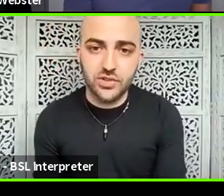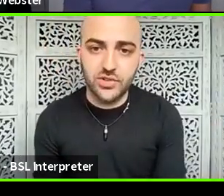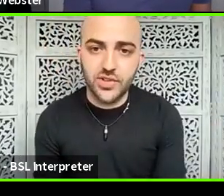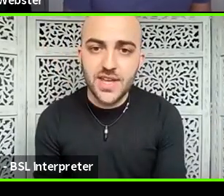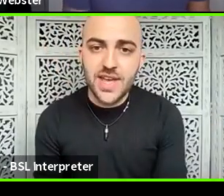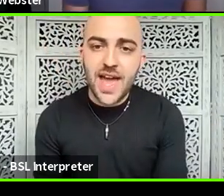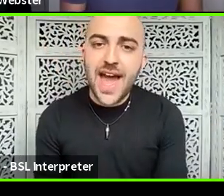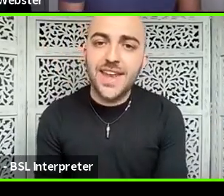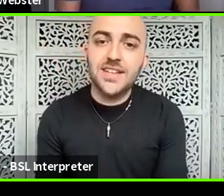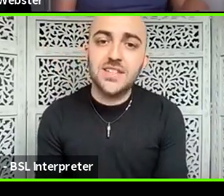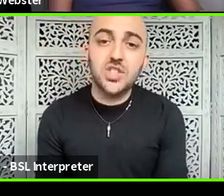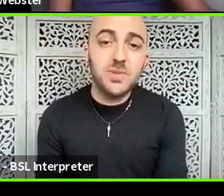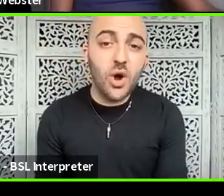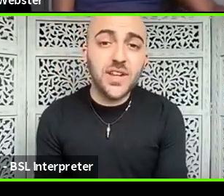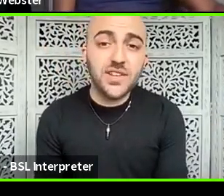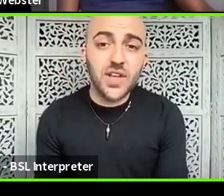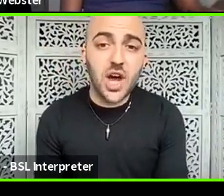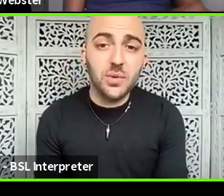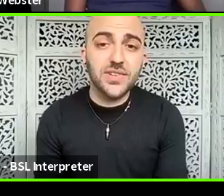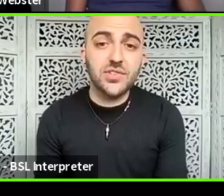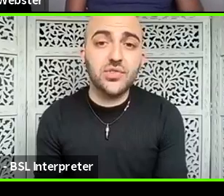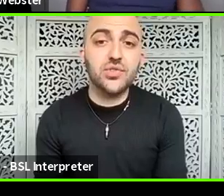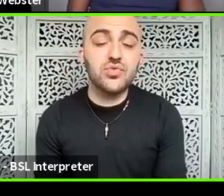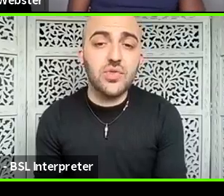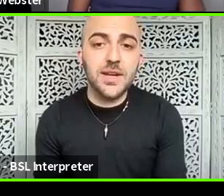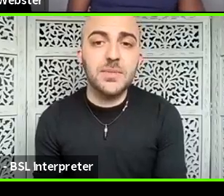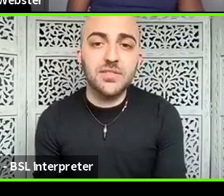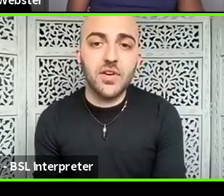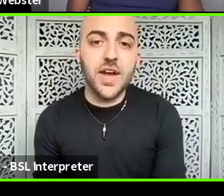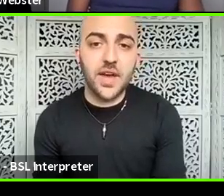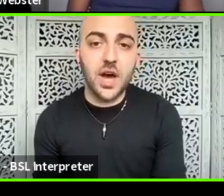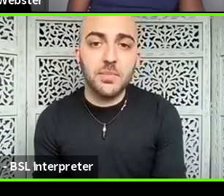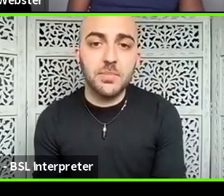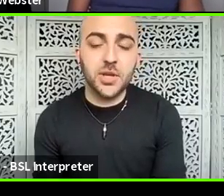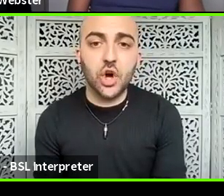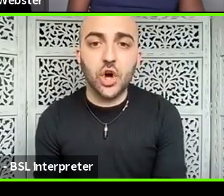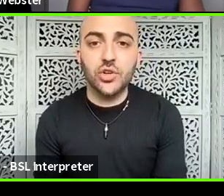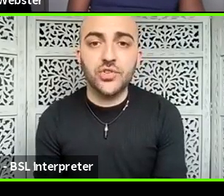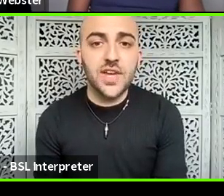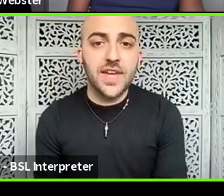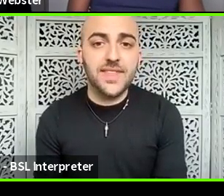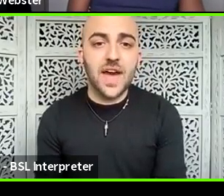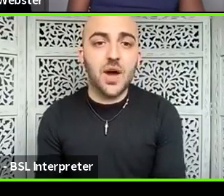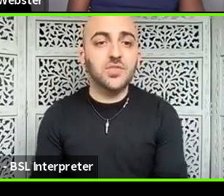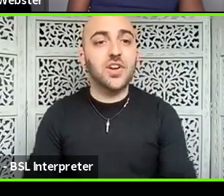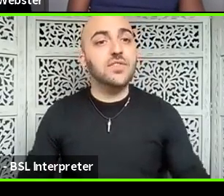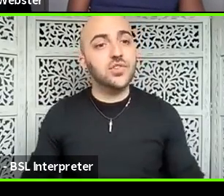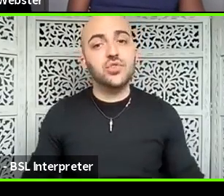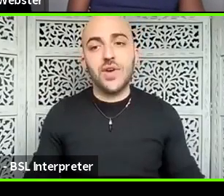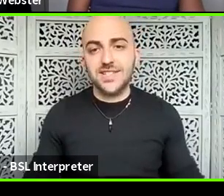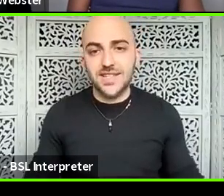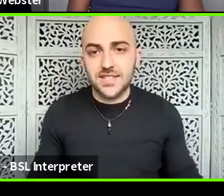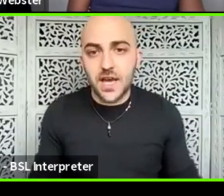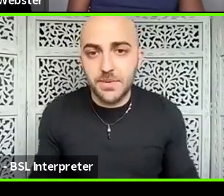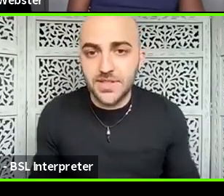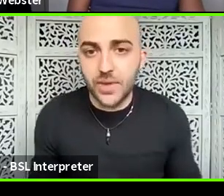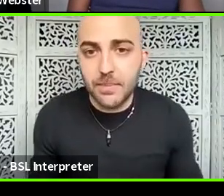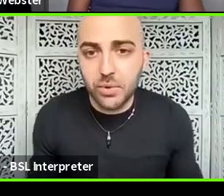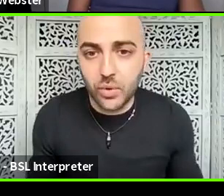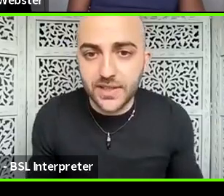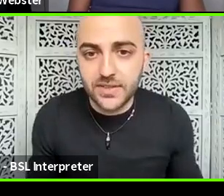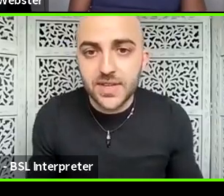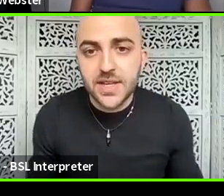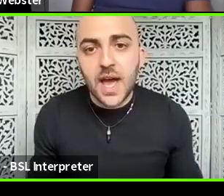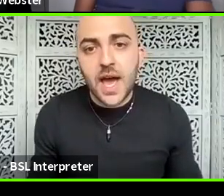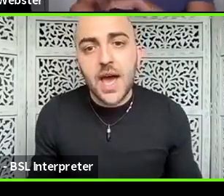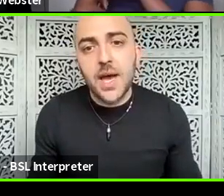accessible sessions. And to be honest, I was extremely fired up because I was very frustrated up until